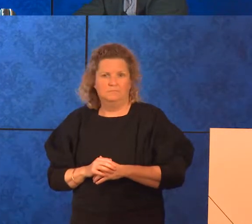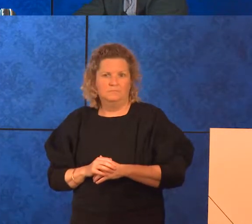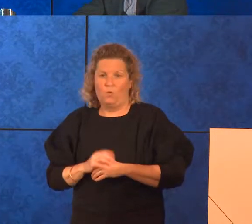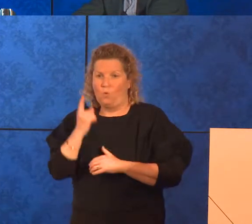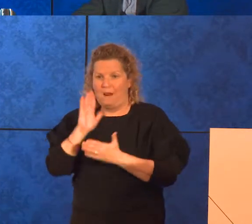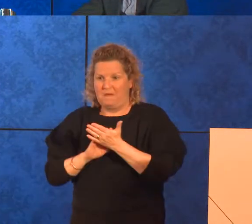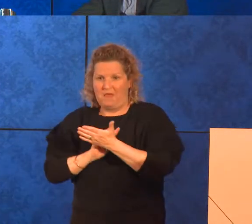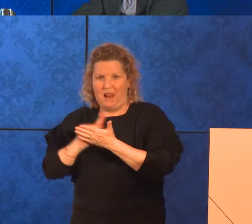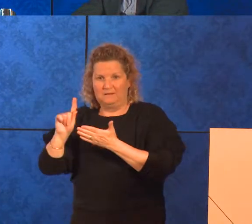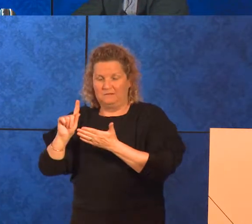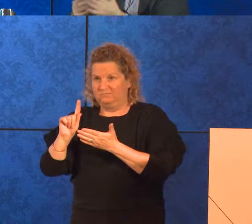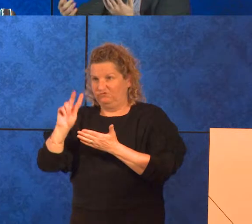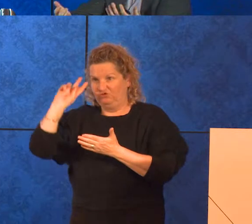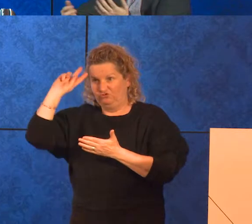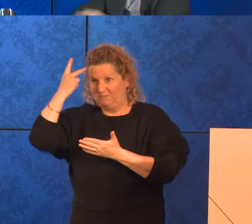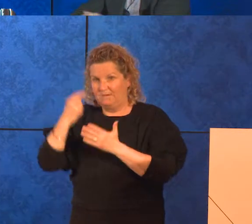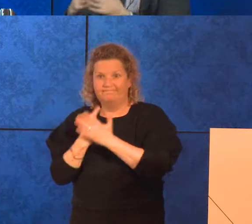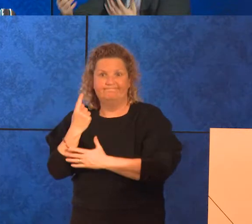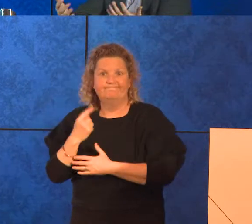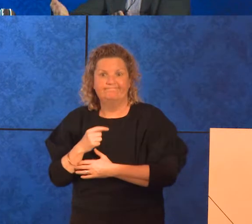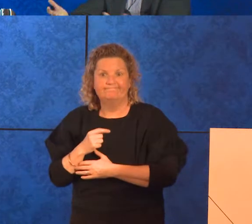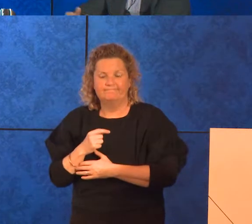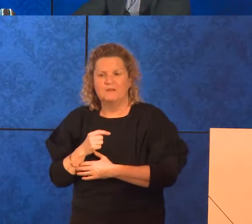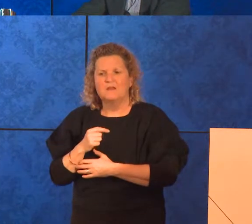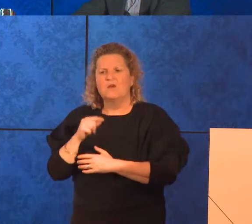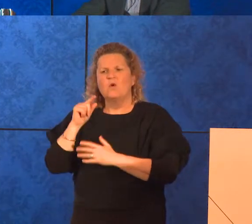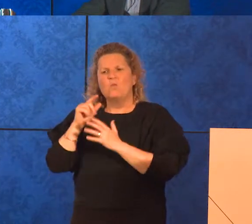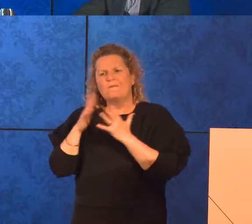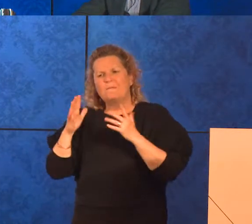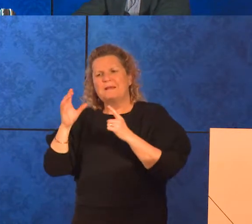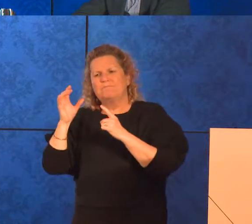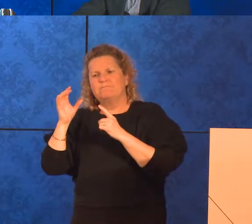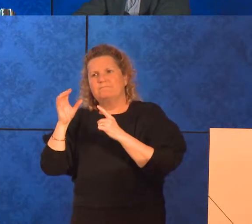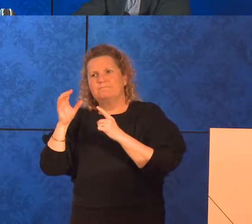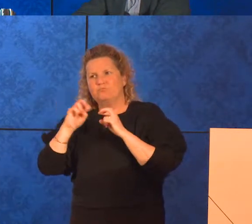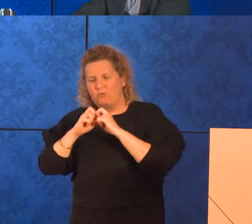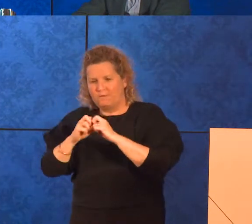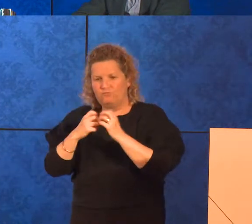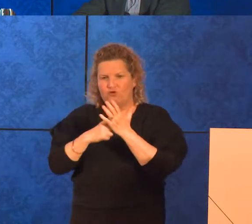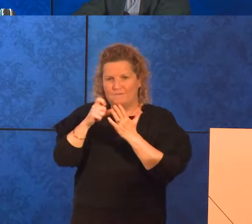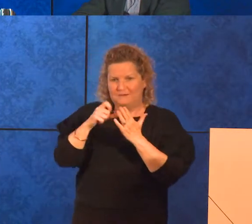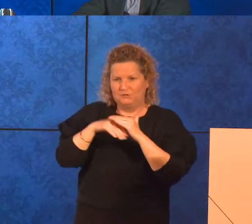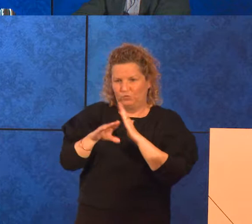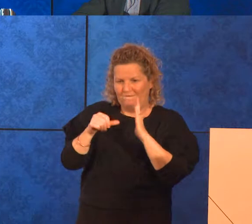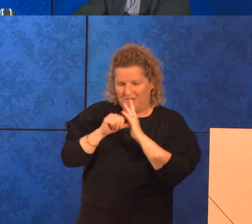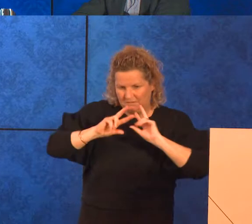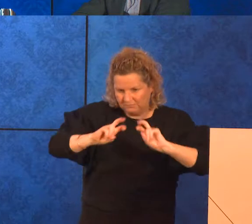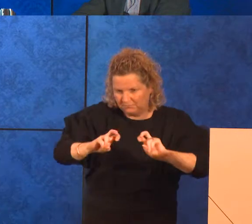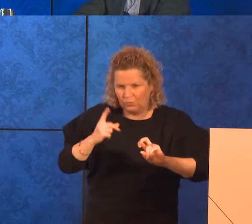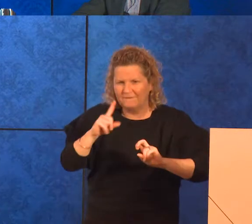space of a month. There was one of the key problems the Royal Commission into Finance identified was